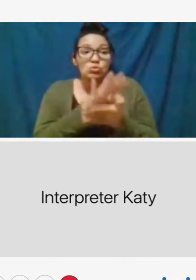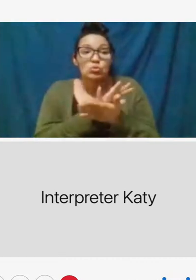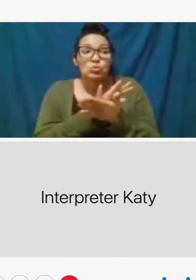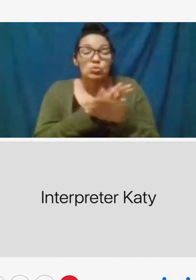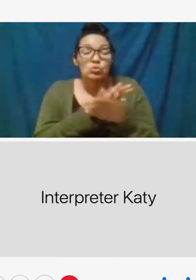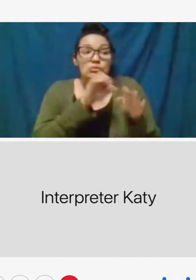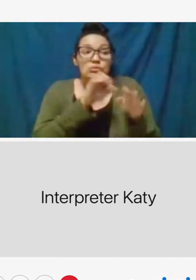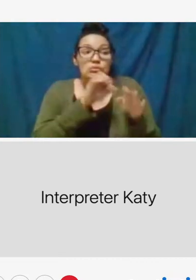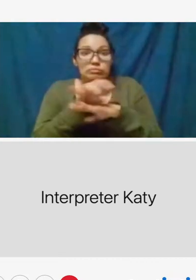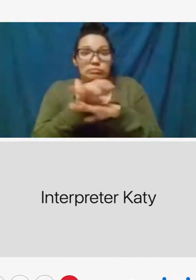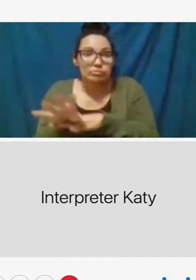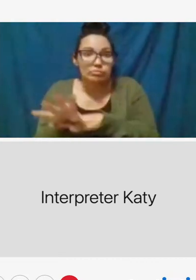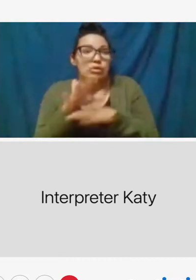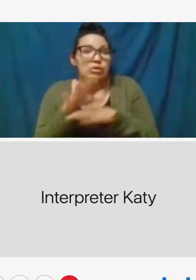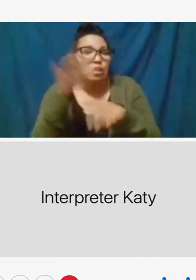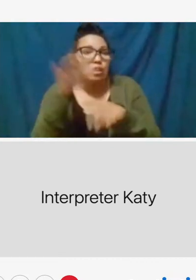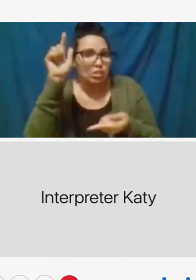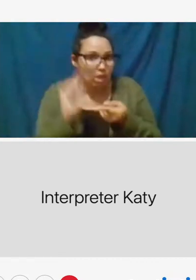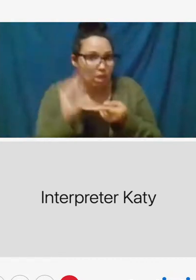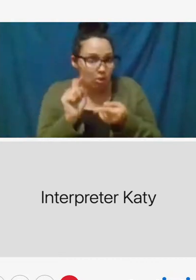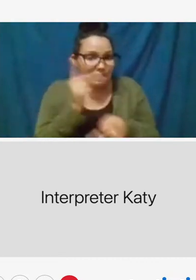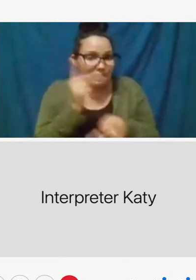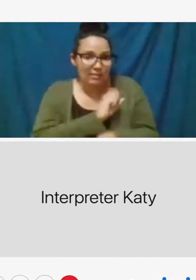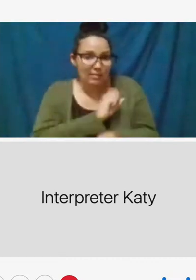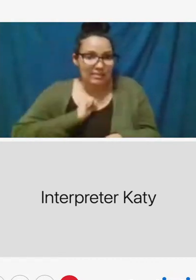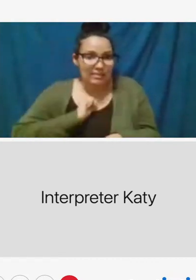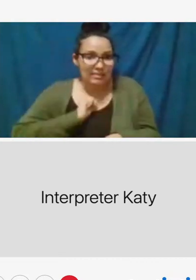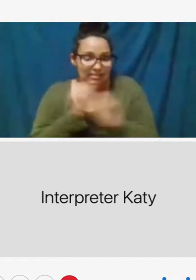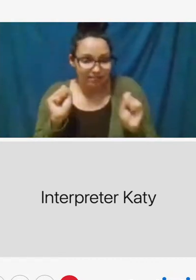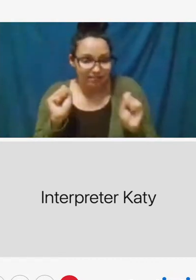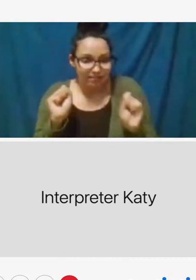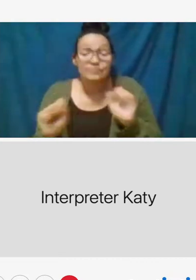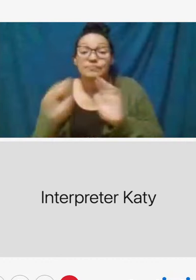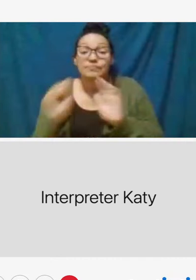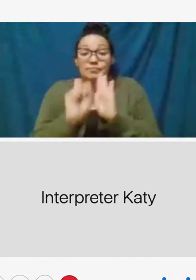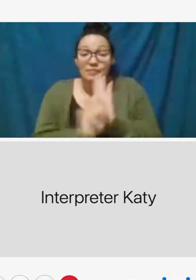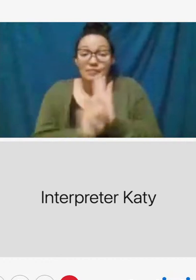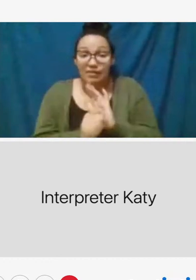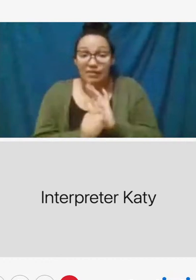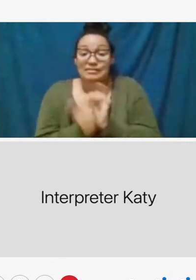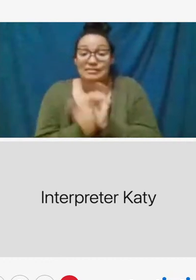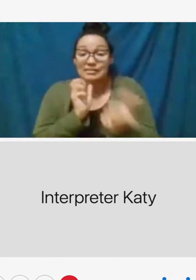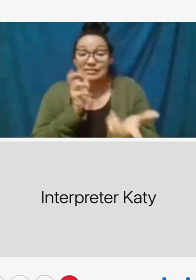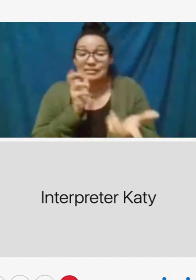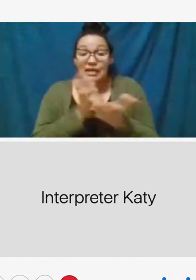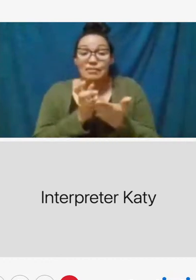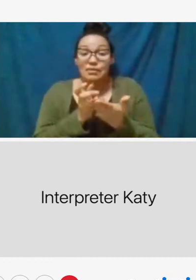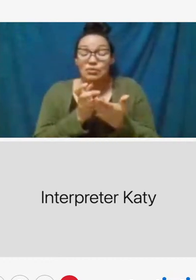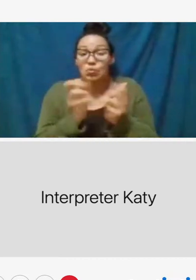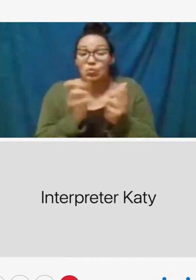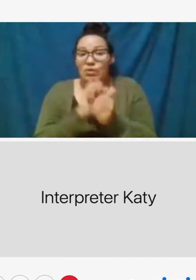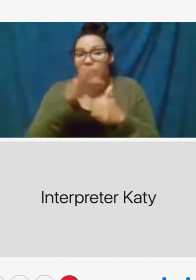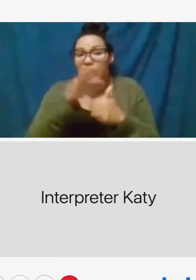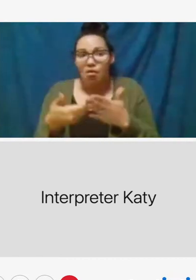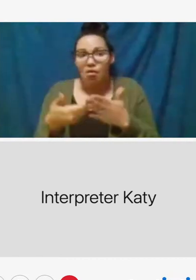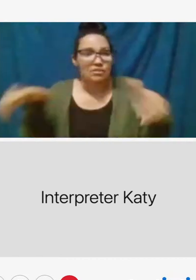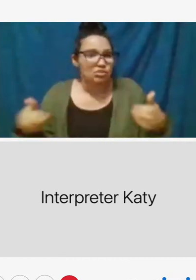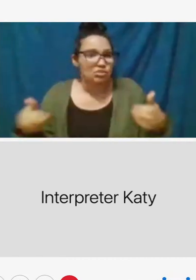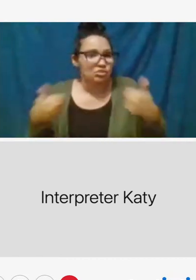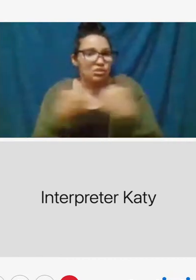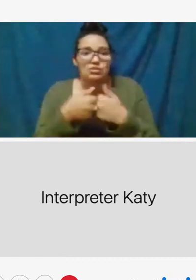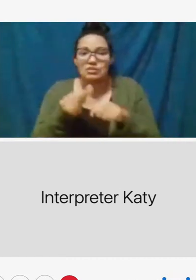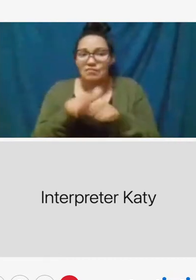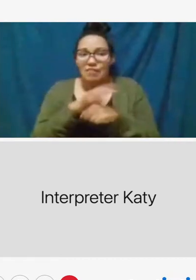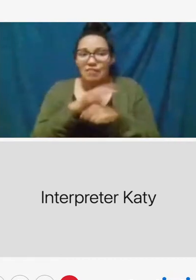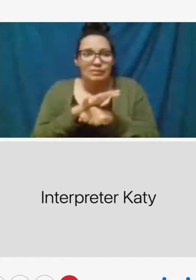save so the state has adapted to all the different challenges that the virus has presented uh